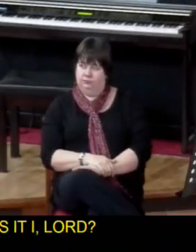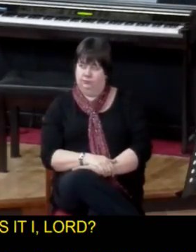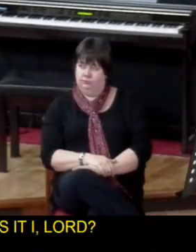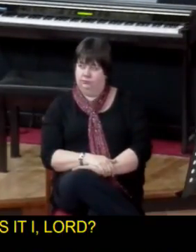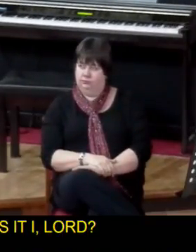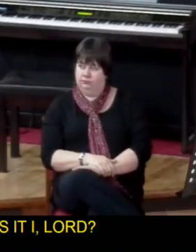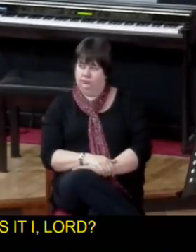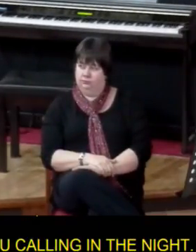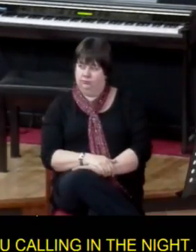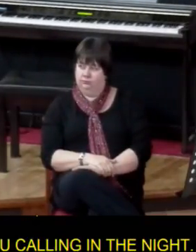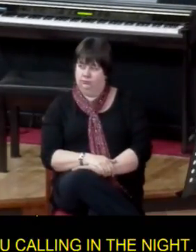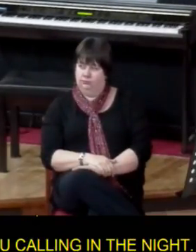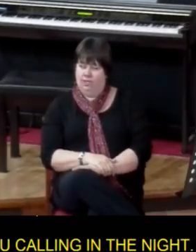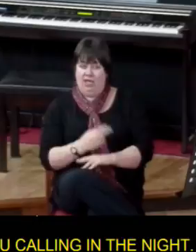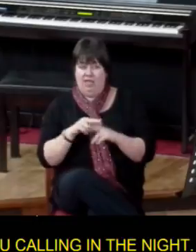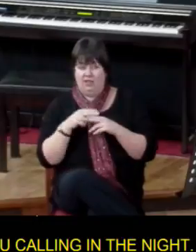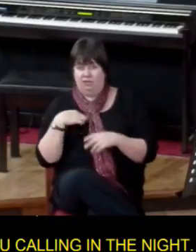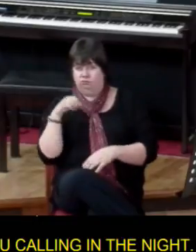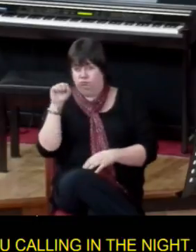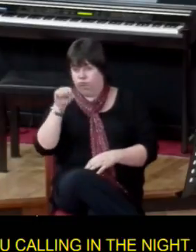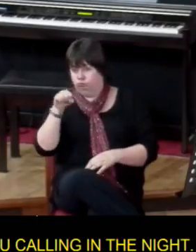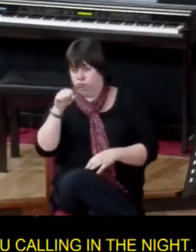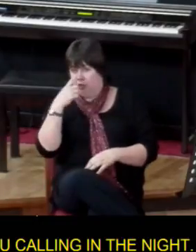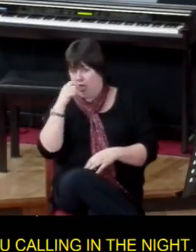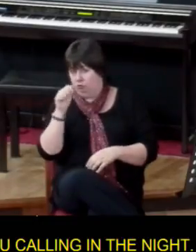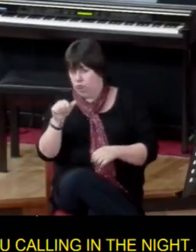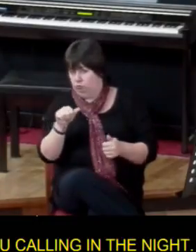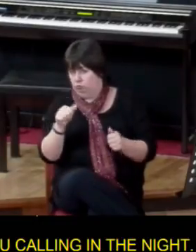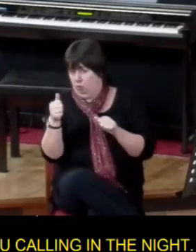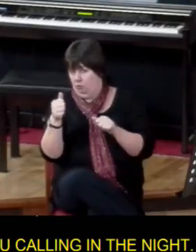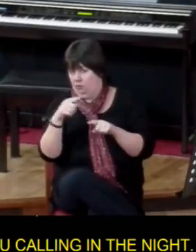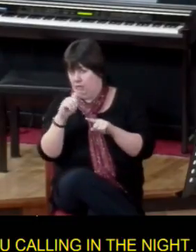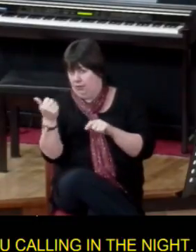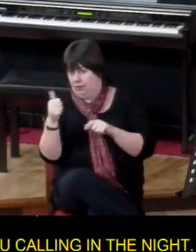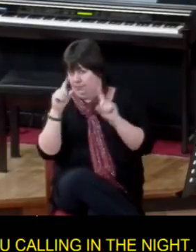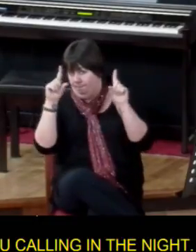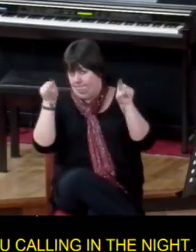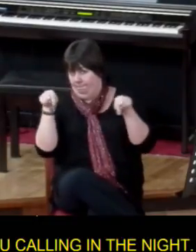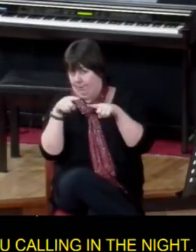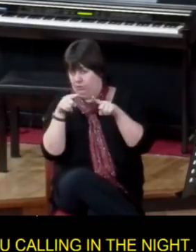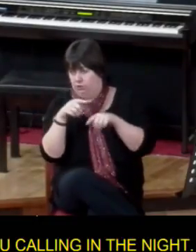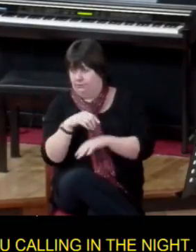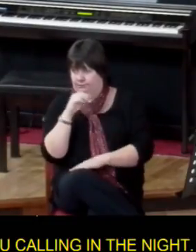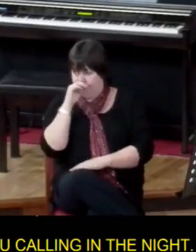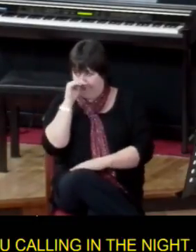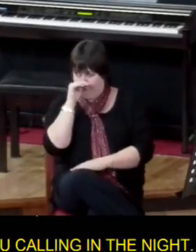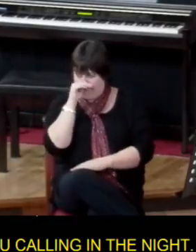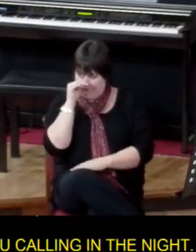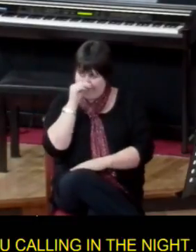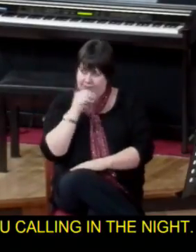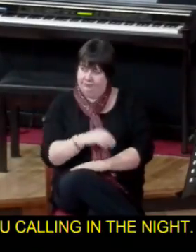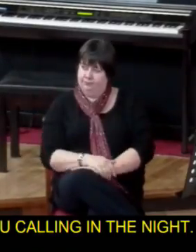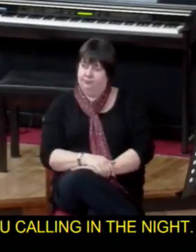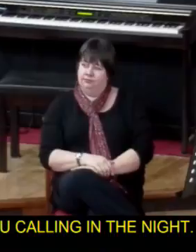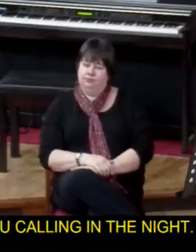and I'll just nod my head and you hit it. Is that okay? I nod my head, you hit. No, sorry, forget